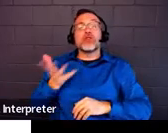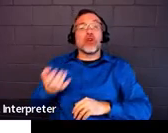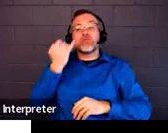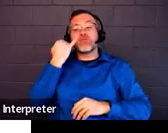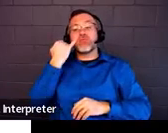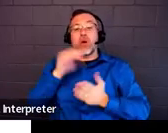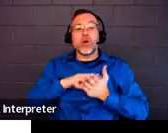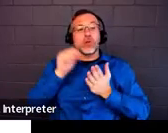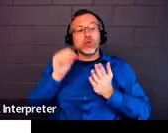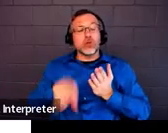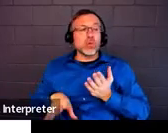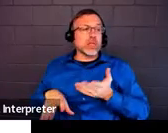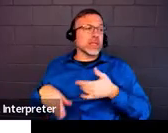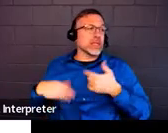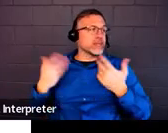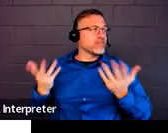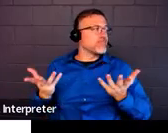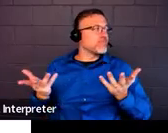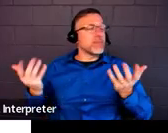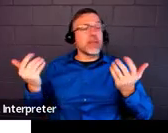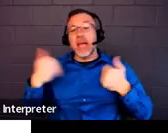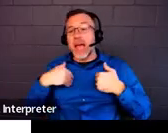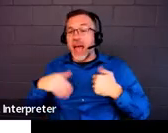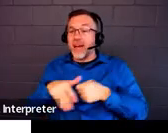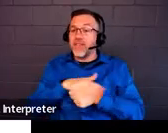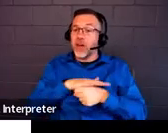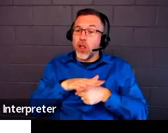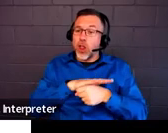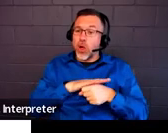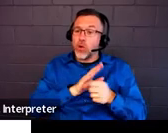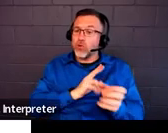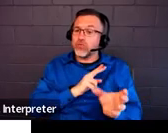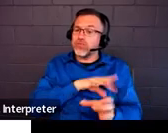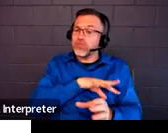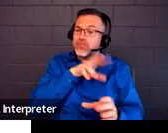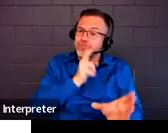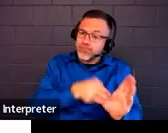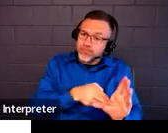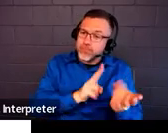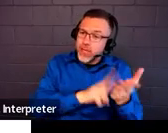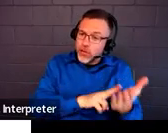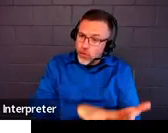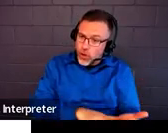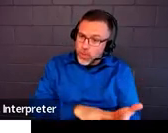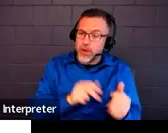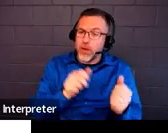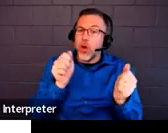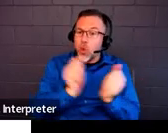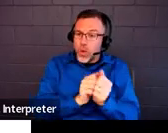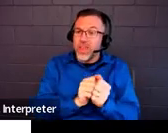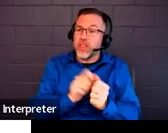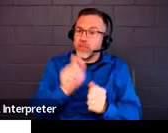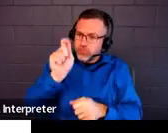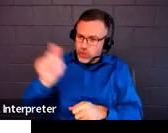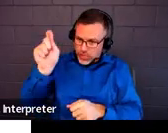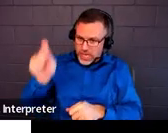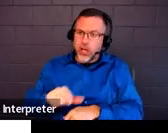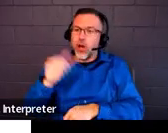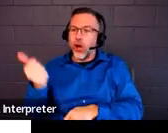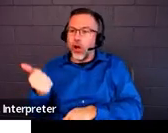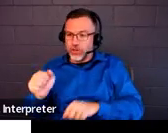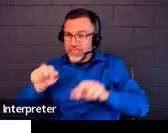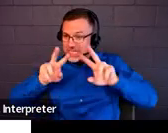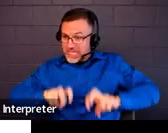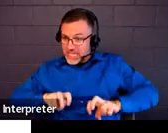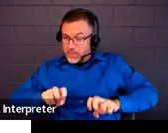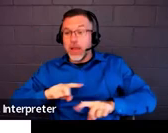for example, has a local enrollment with alternate assessment checked and the district